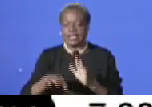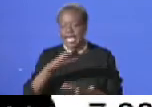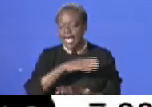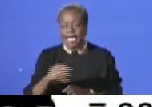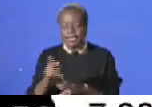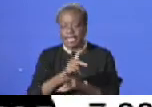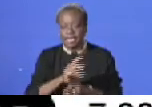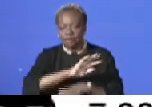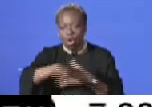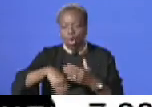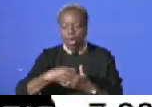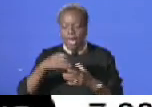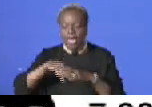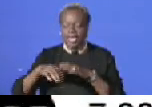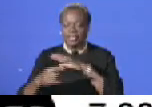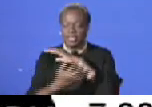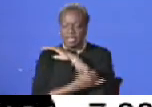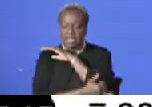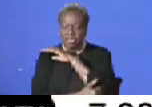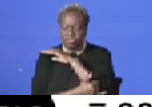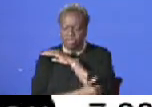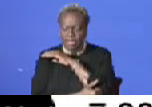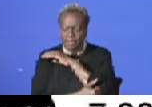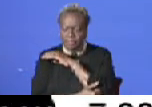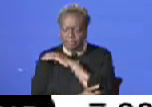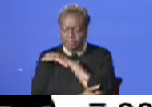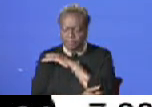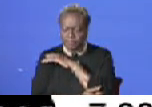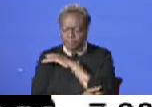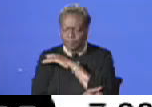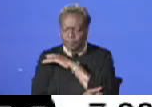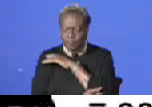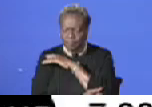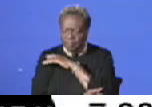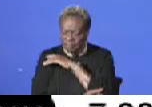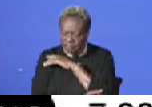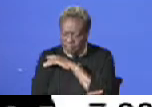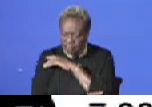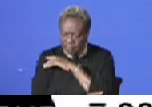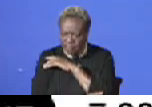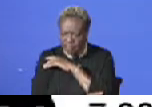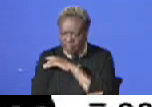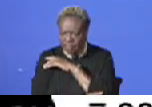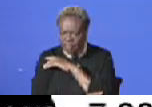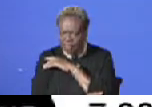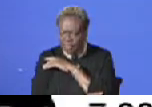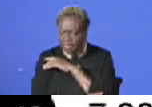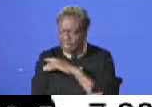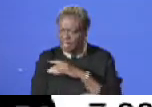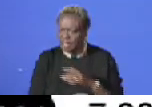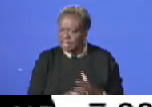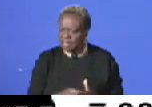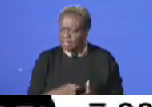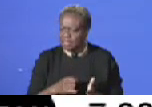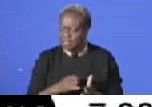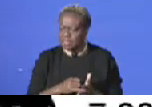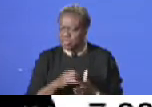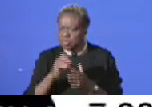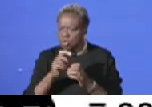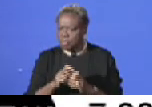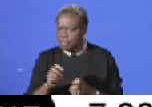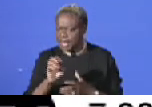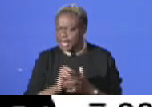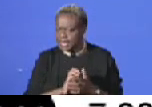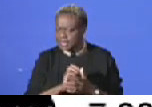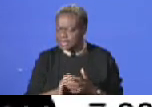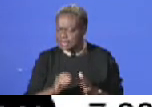all in the country. When you have too many X or unknown variables, right, it then compromises the planning